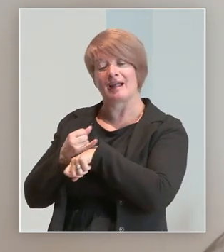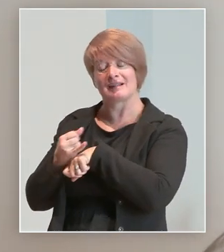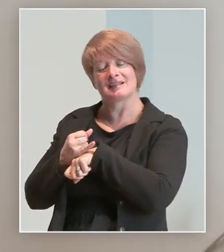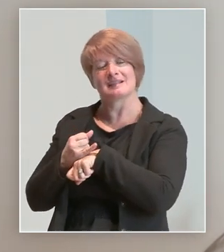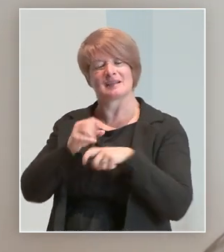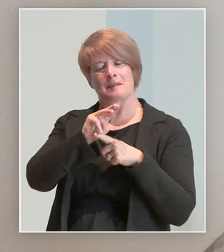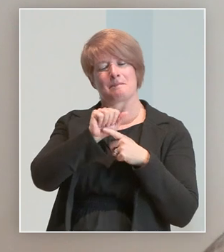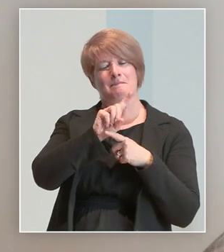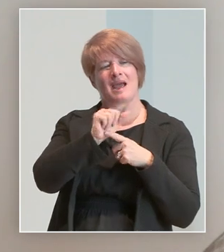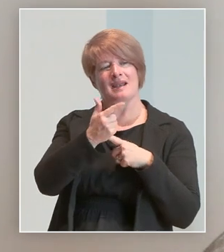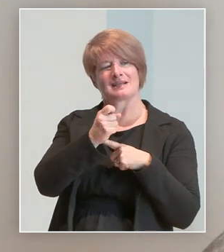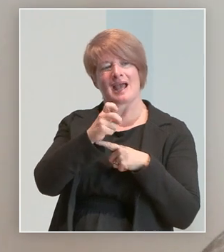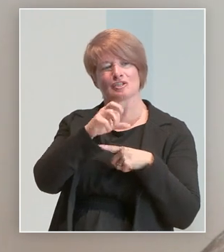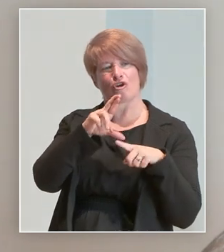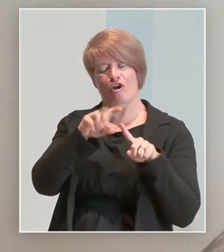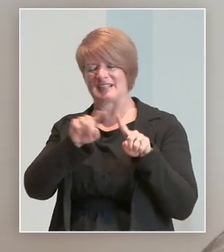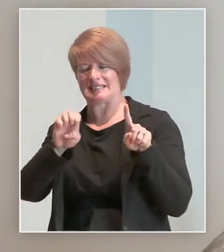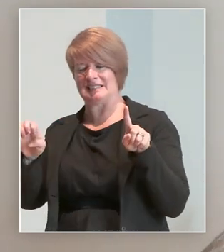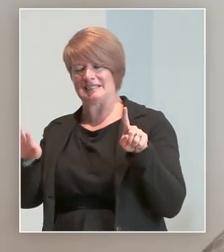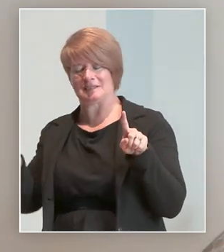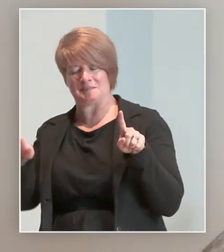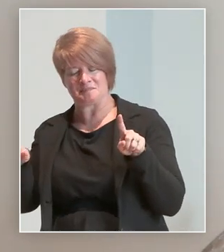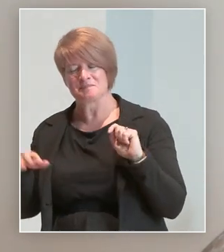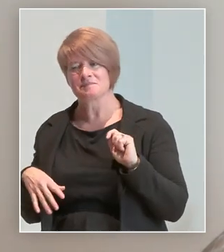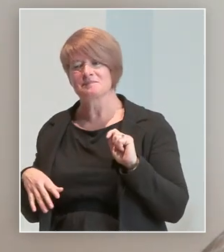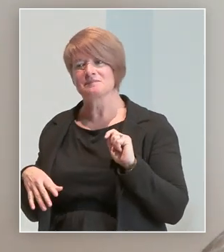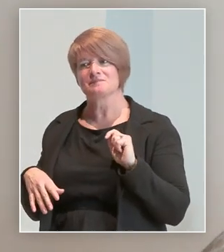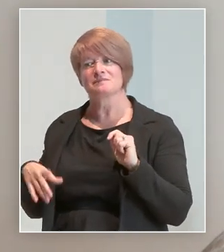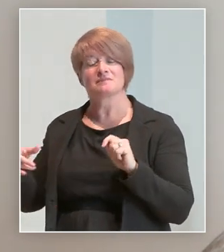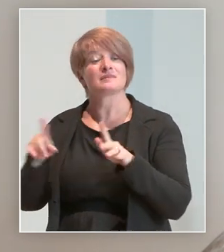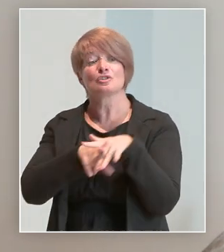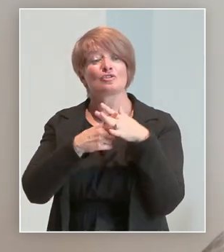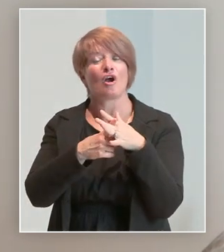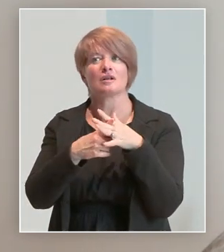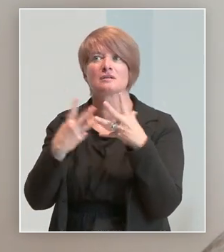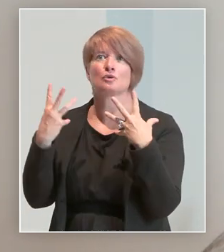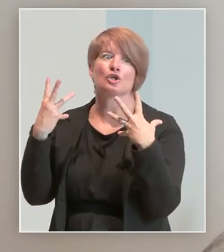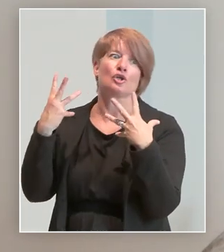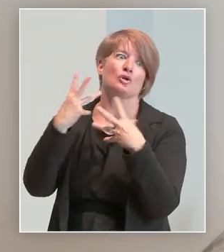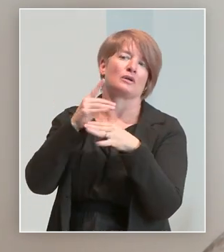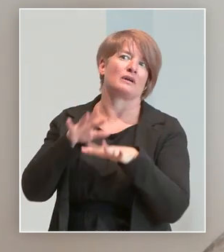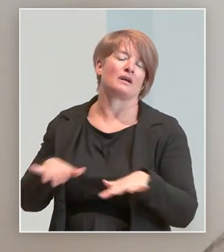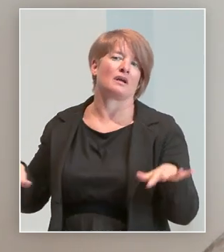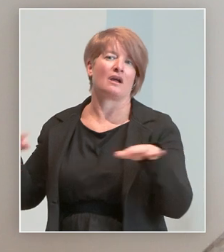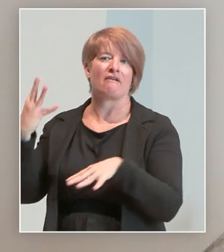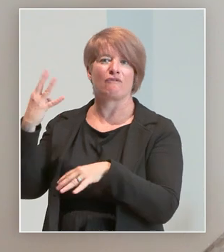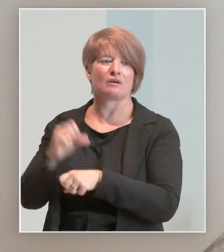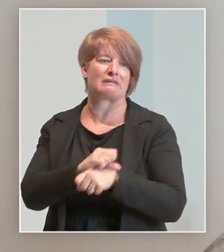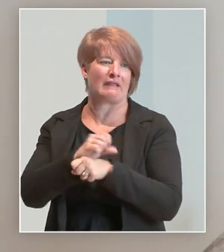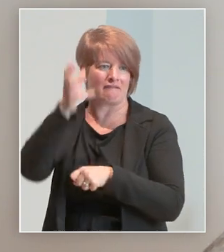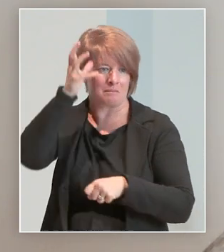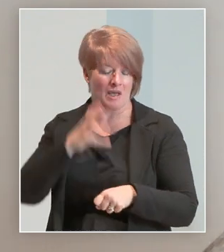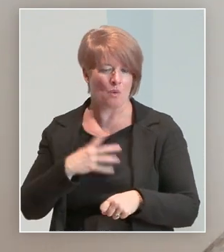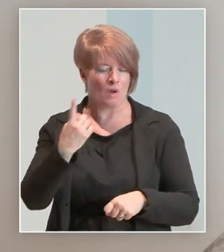of Madagascar. Beginning in media res, we are greeted by a ravishing landscape, and we meet 4 enslaved men as